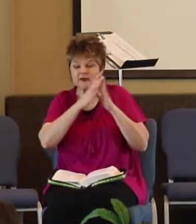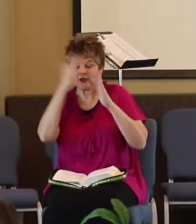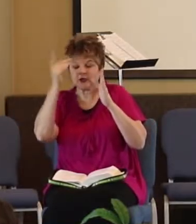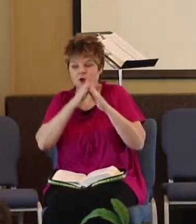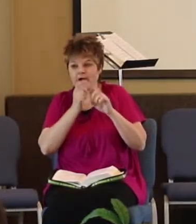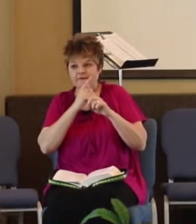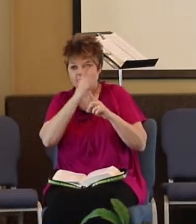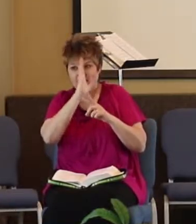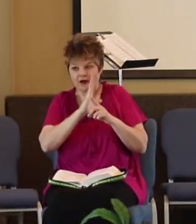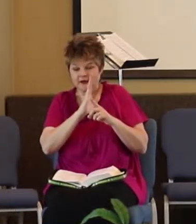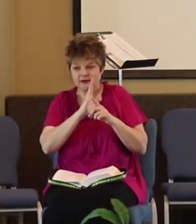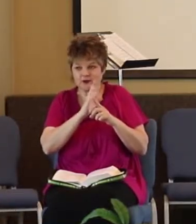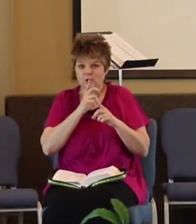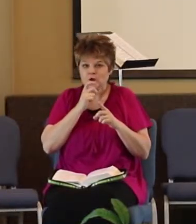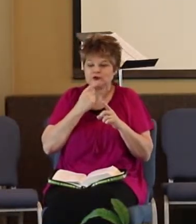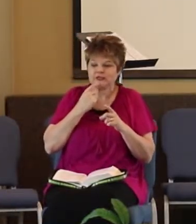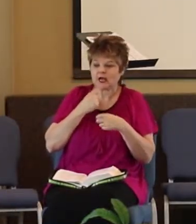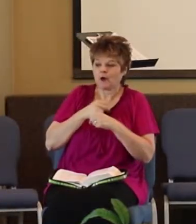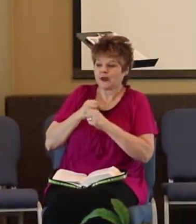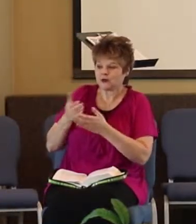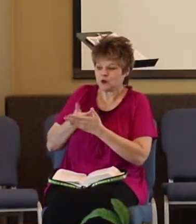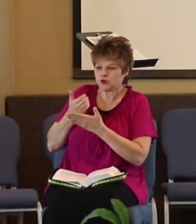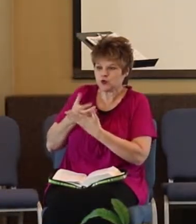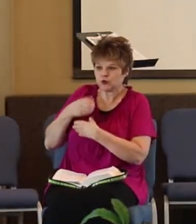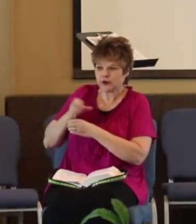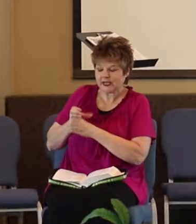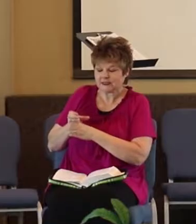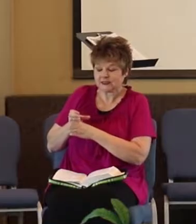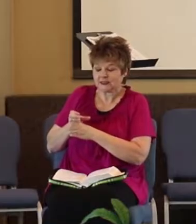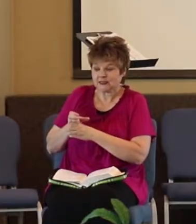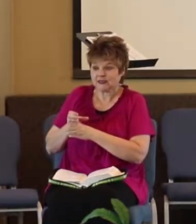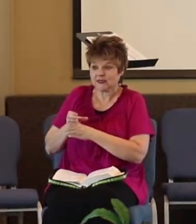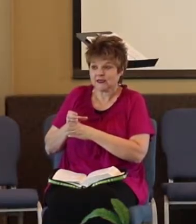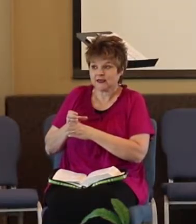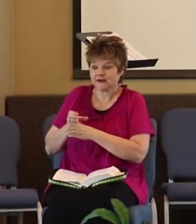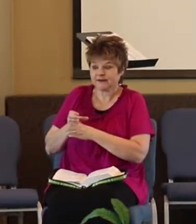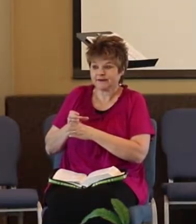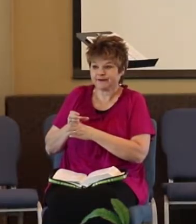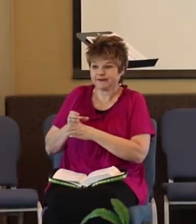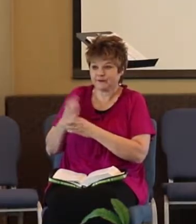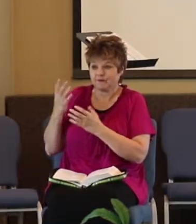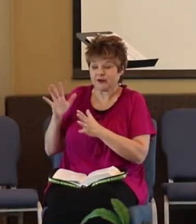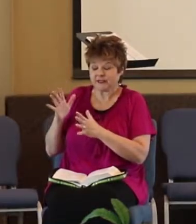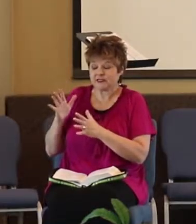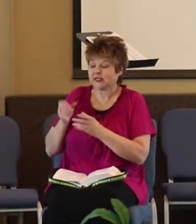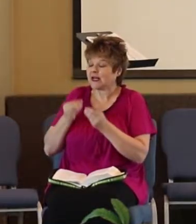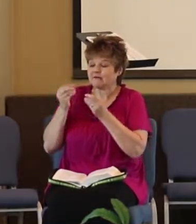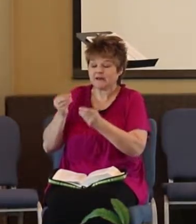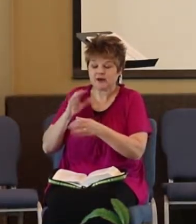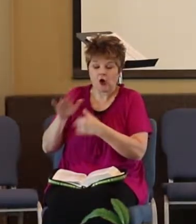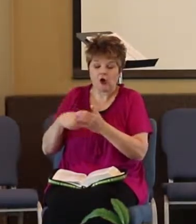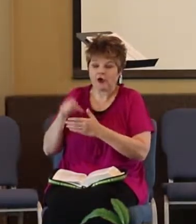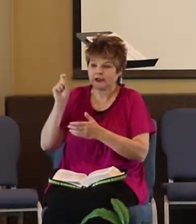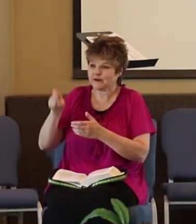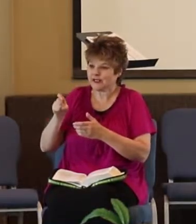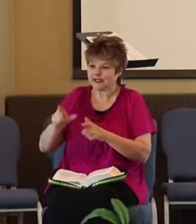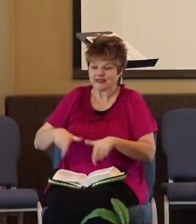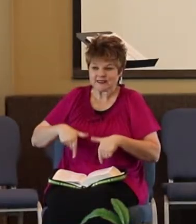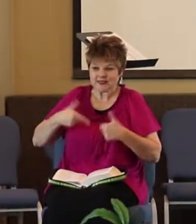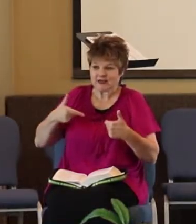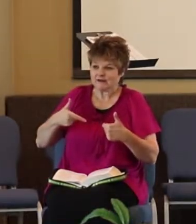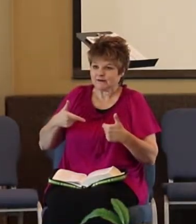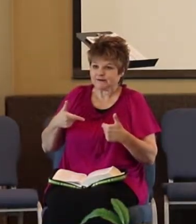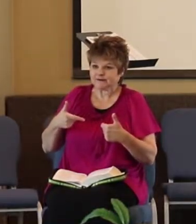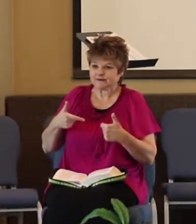you into a new creation. And I've made you a new creation. And I've given all that you need in this life to